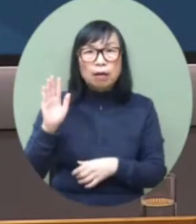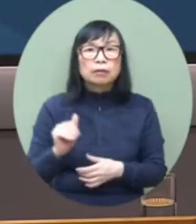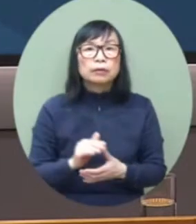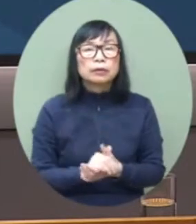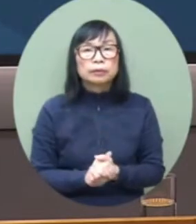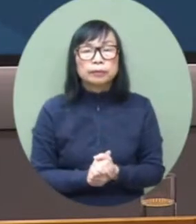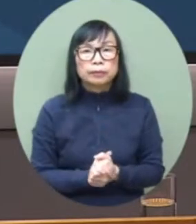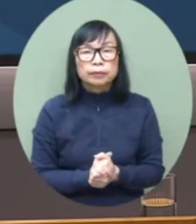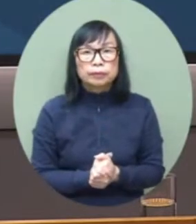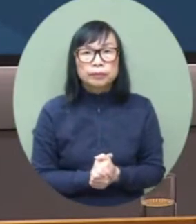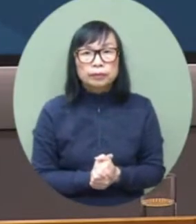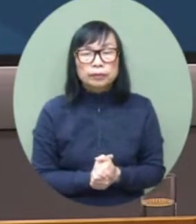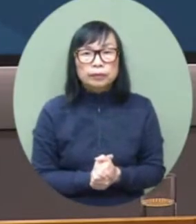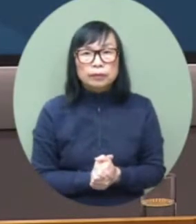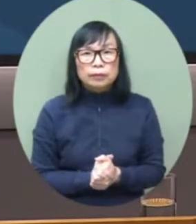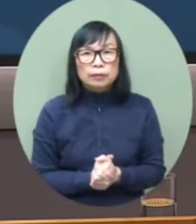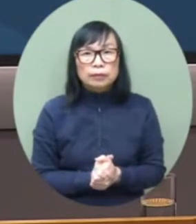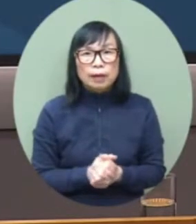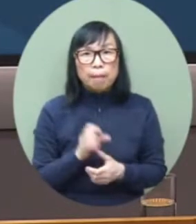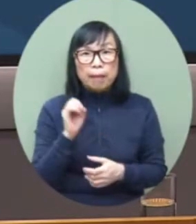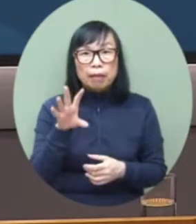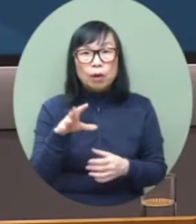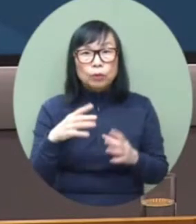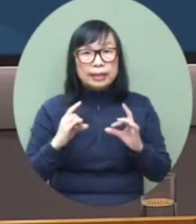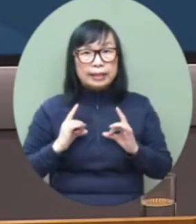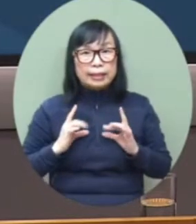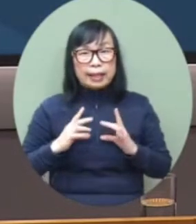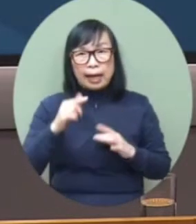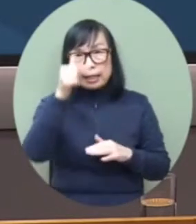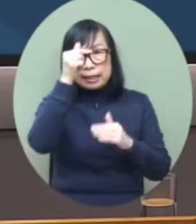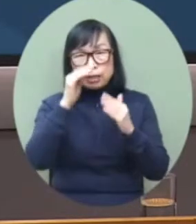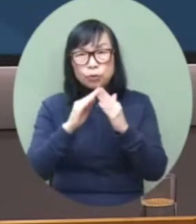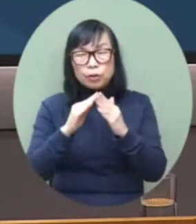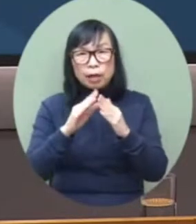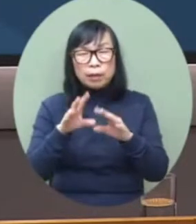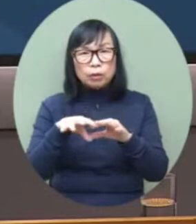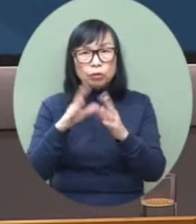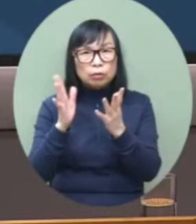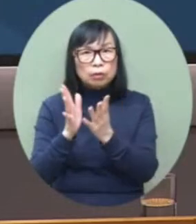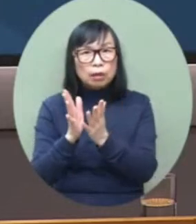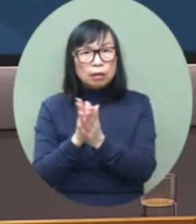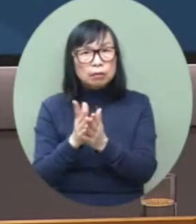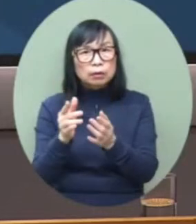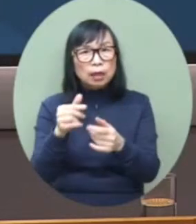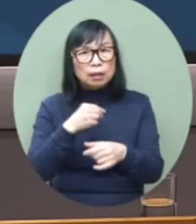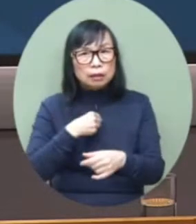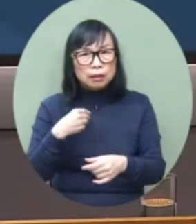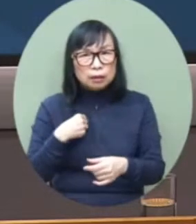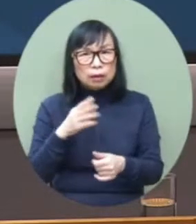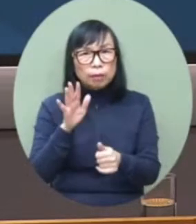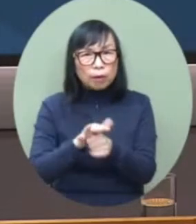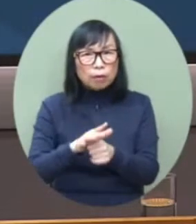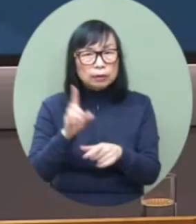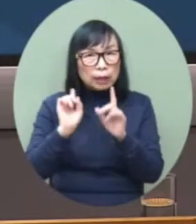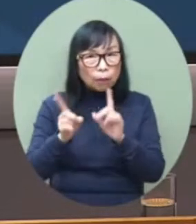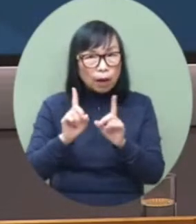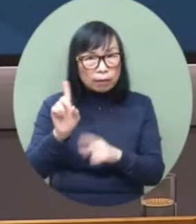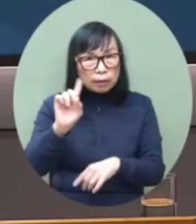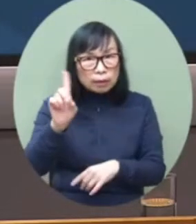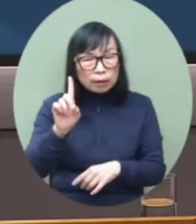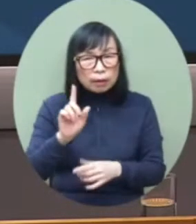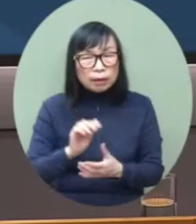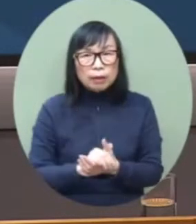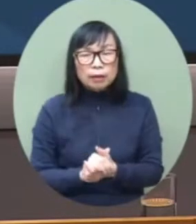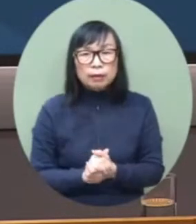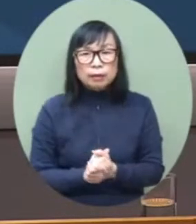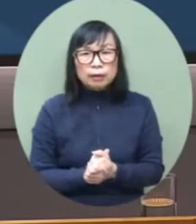analyze the data and report back to the government. You asked about private hospitals. So are you